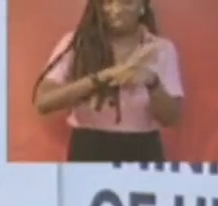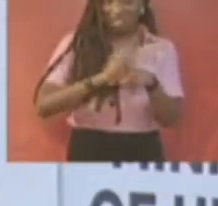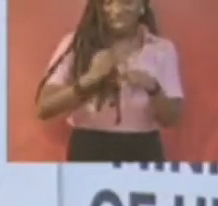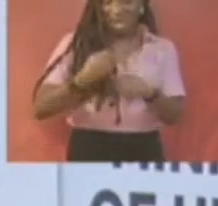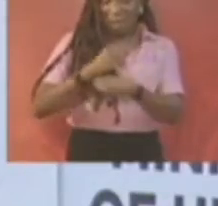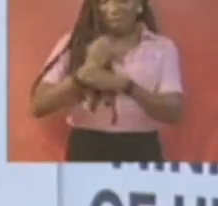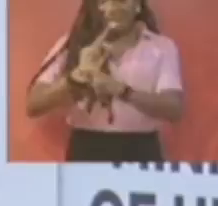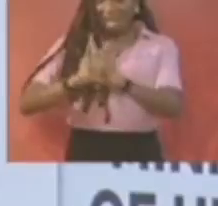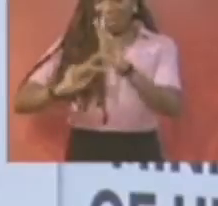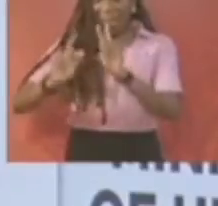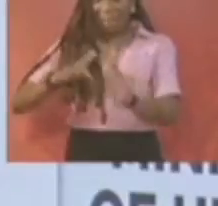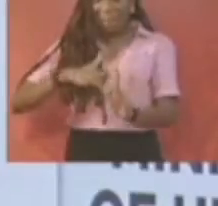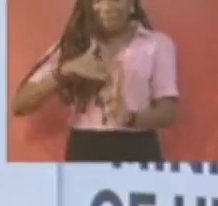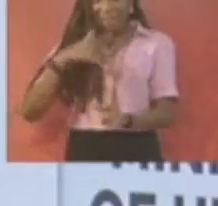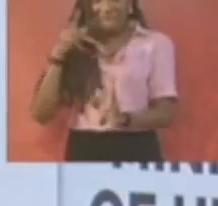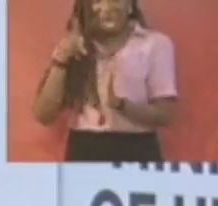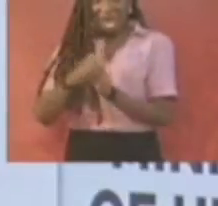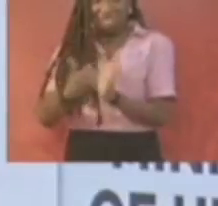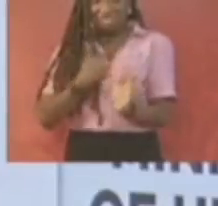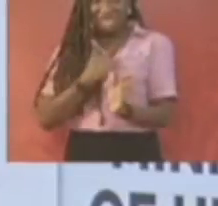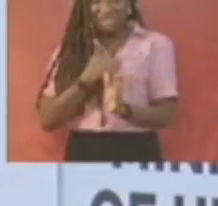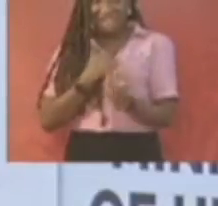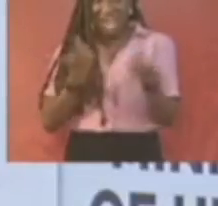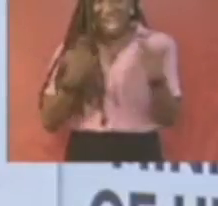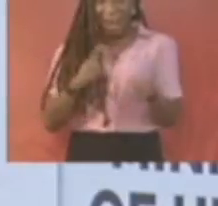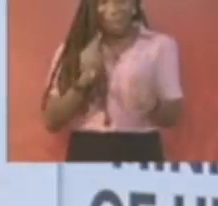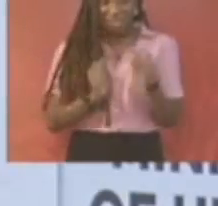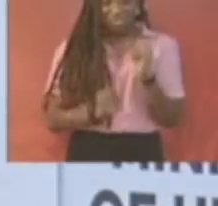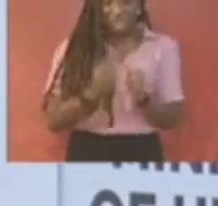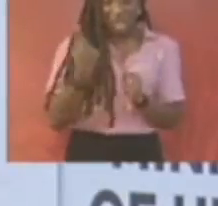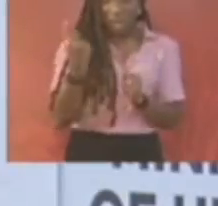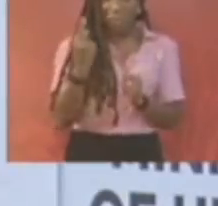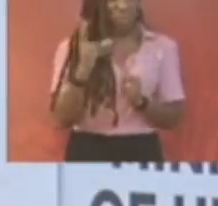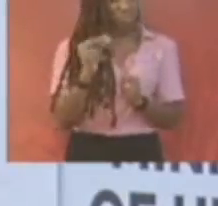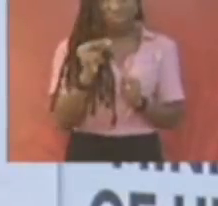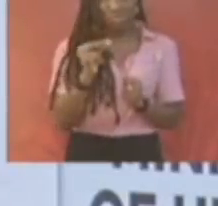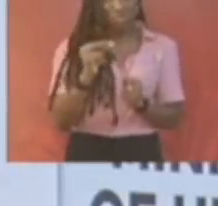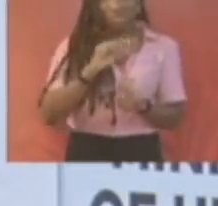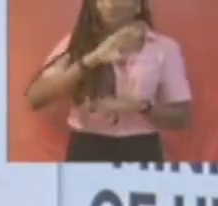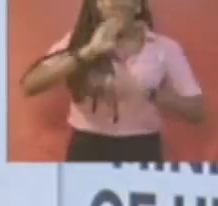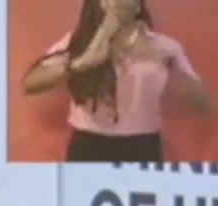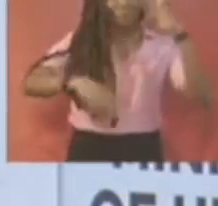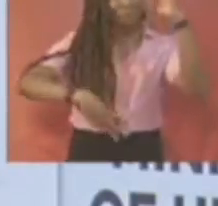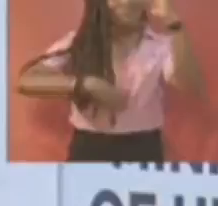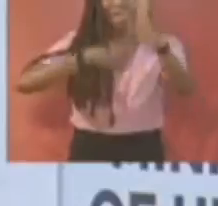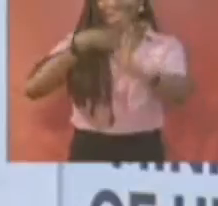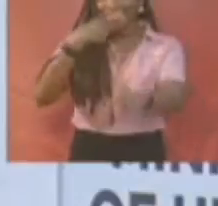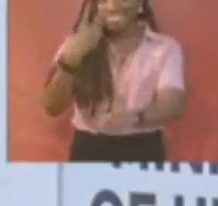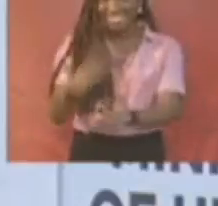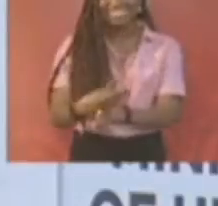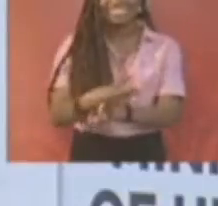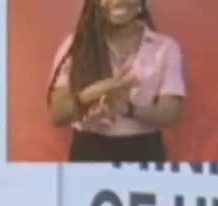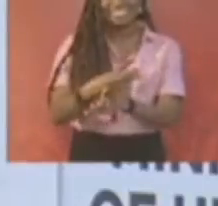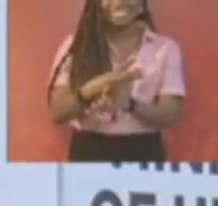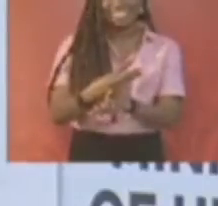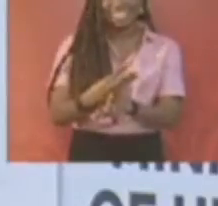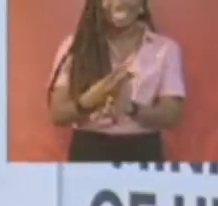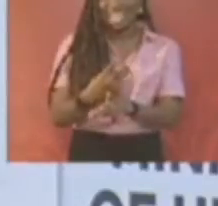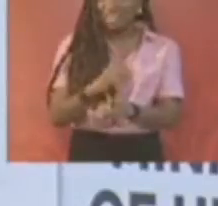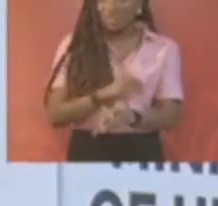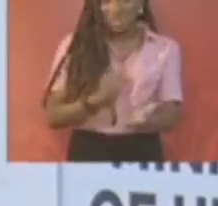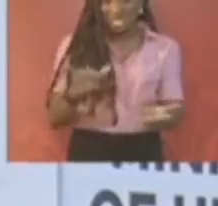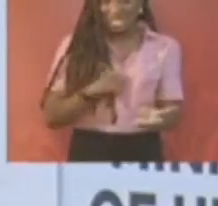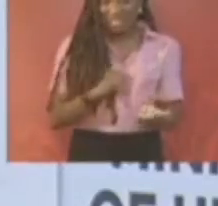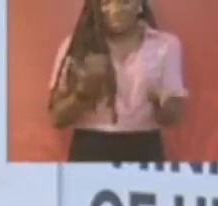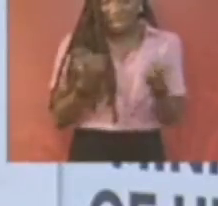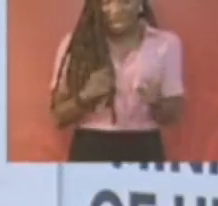a Tobago thing or a Caribbean thing. It's a global thing. And it's real, and we're experiencing